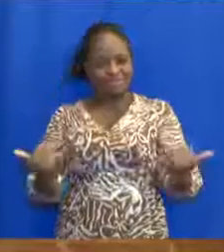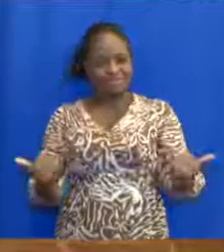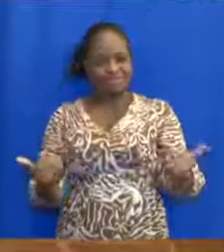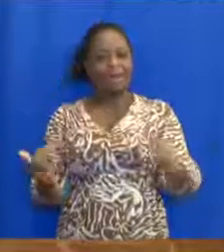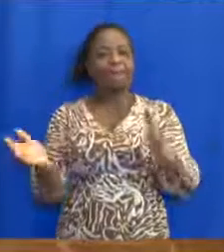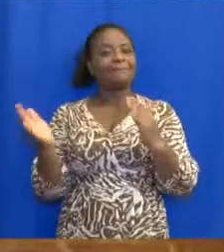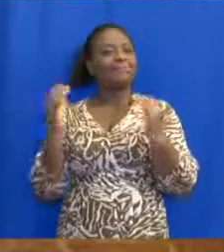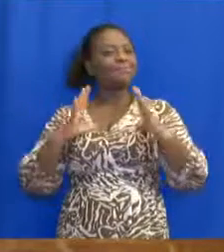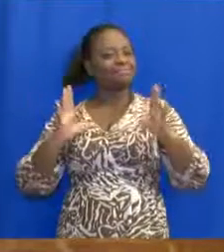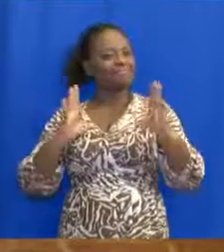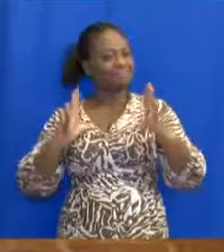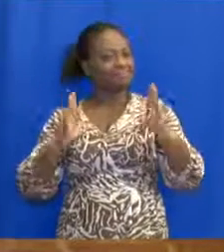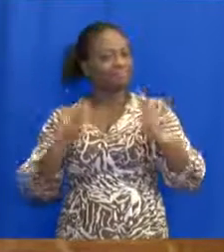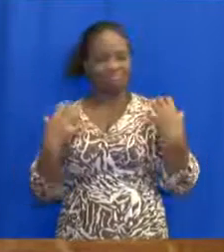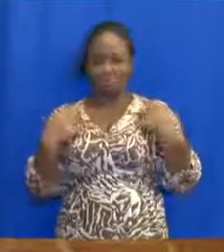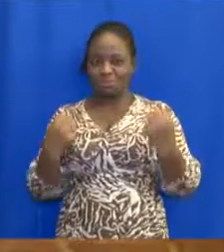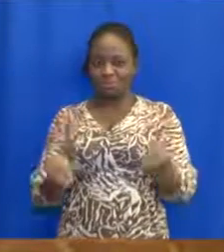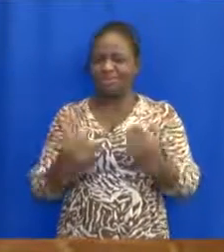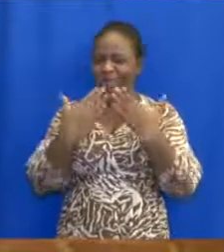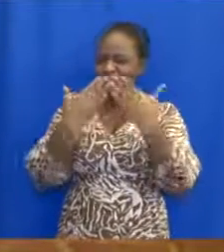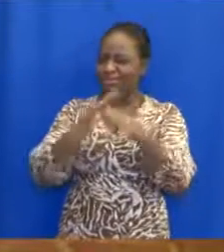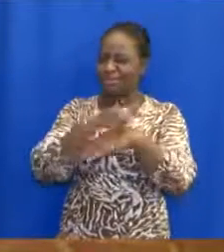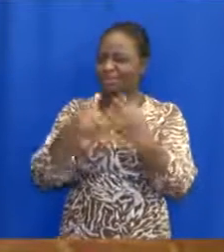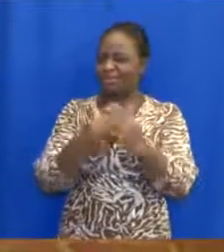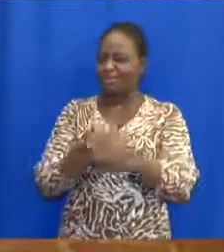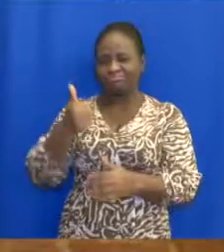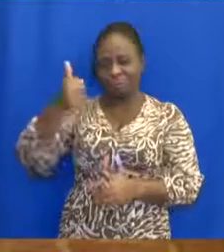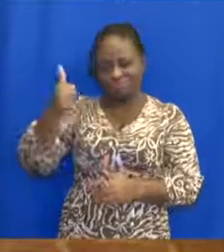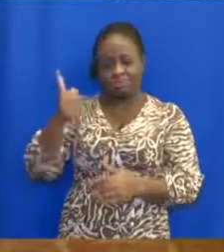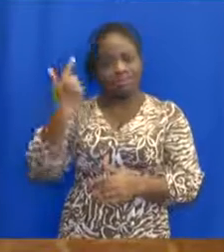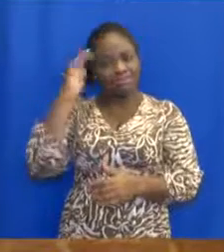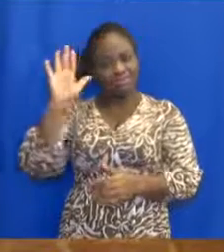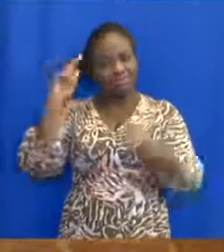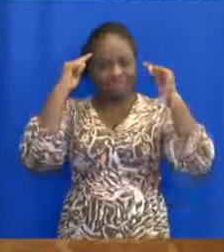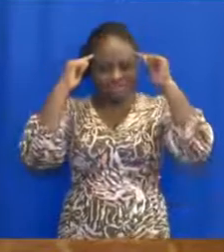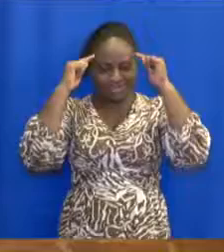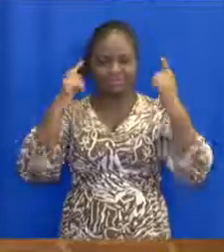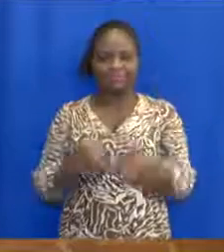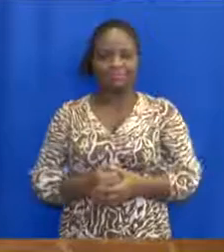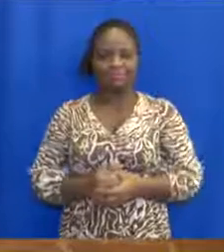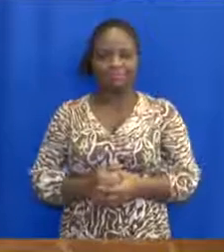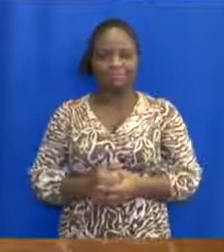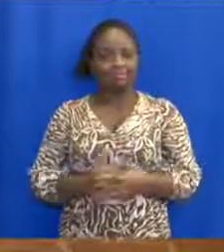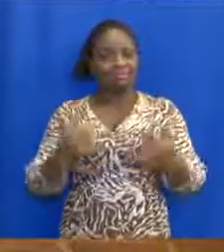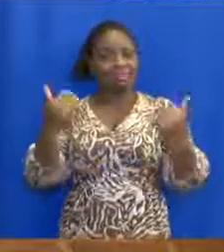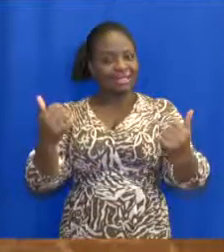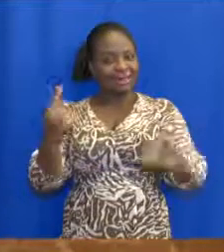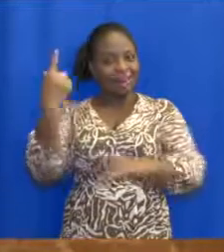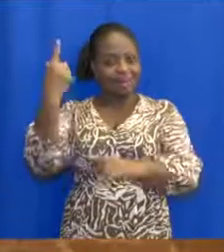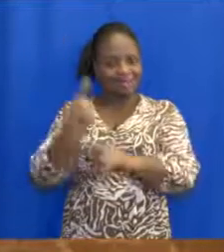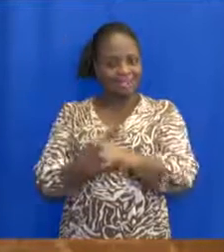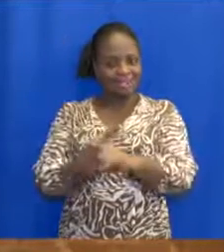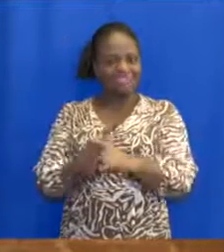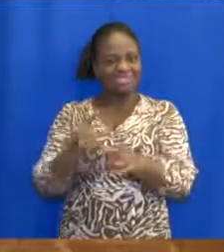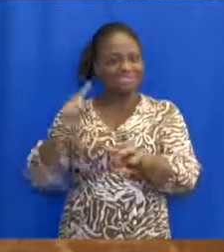I'm back again at work. I thank you very much for your concern. It has been a month since I